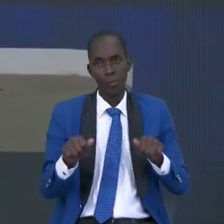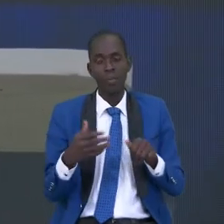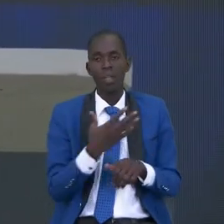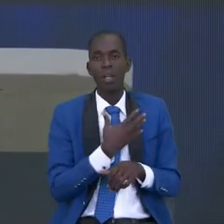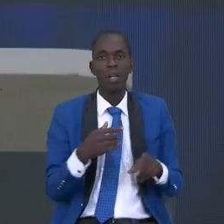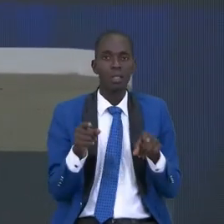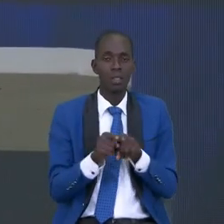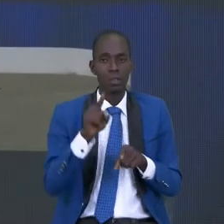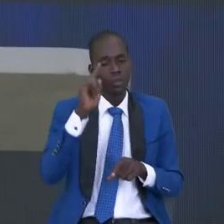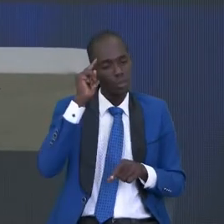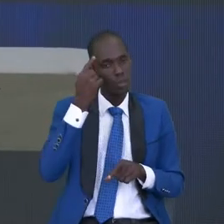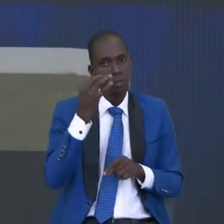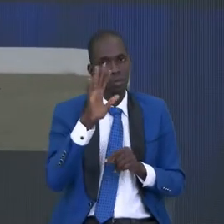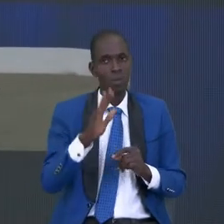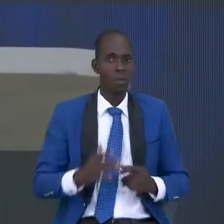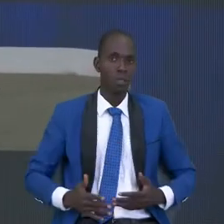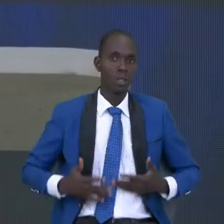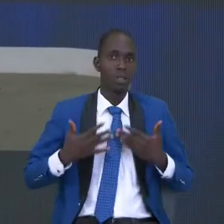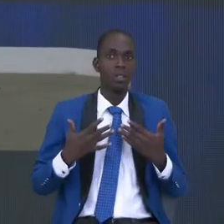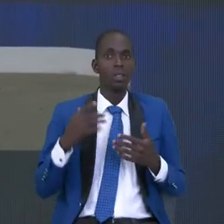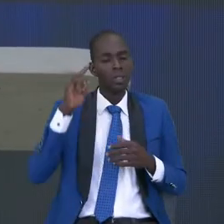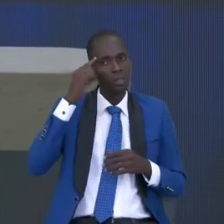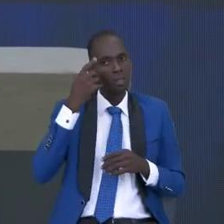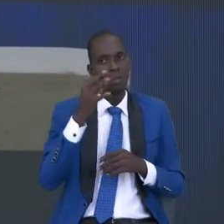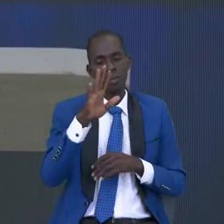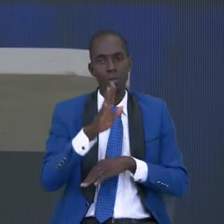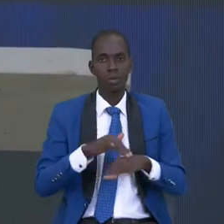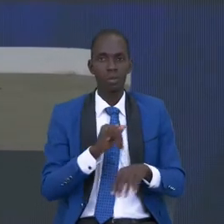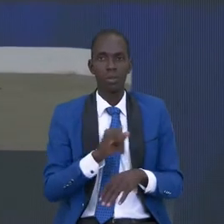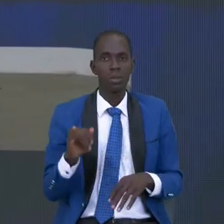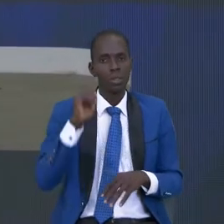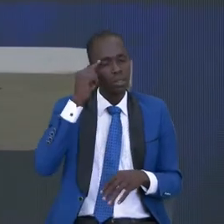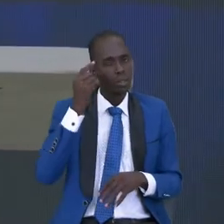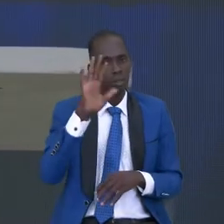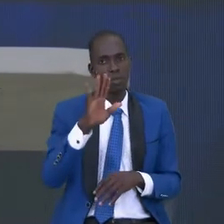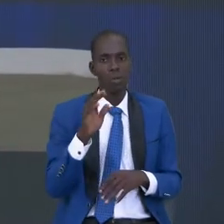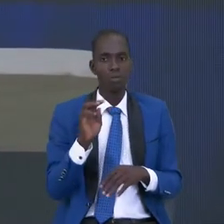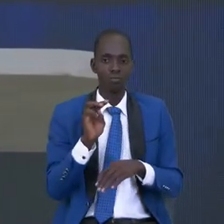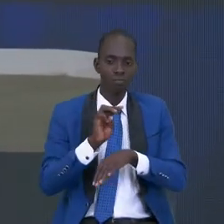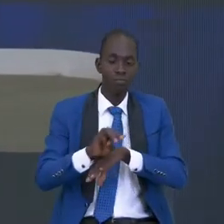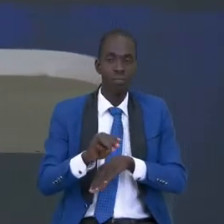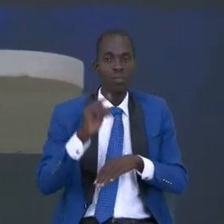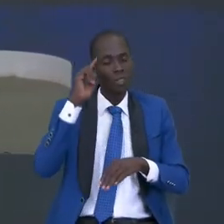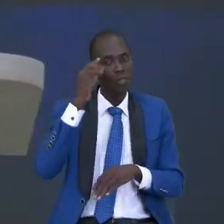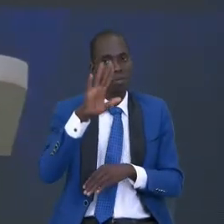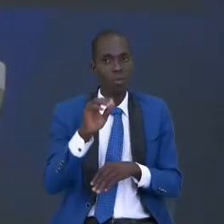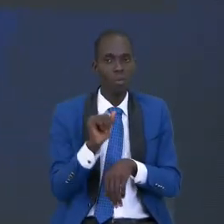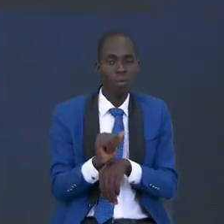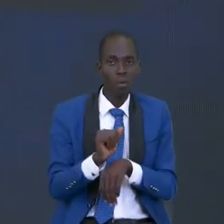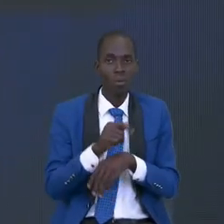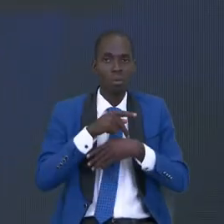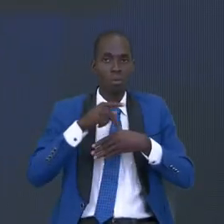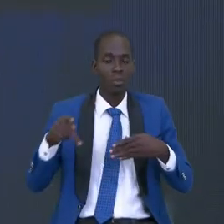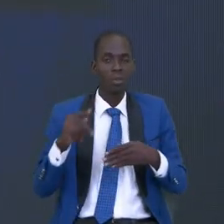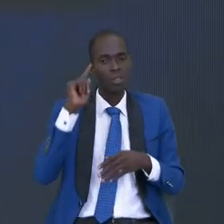think of your life, and think of your calling, think of your ministry, think of your profession, and think of where